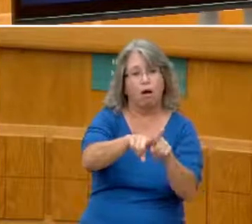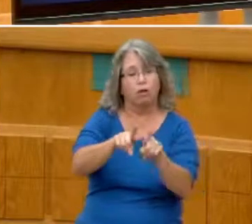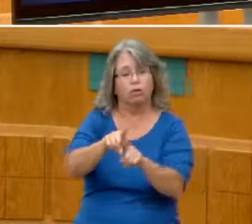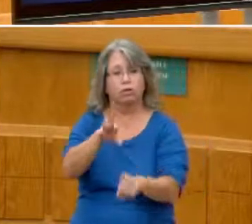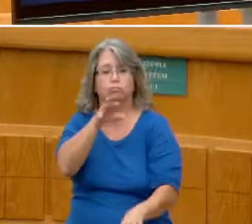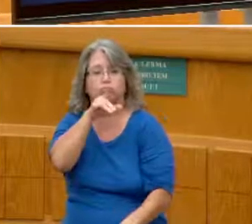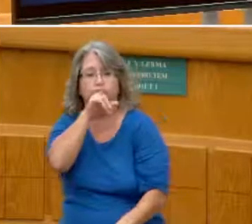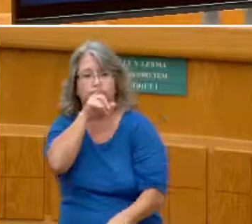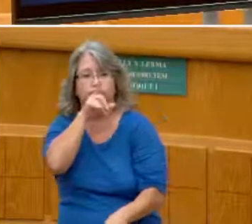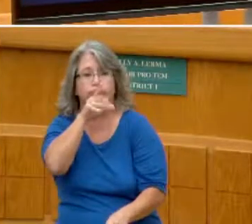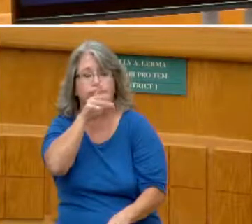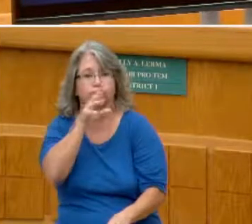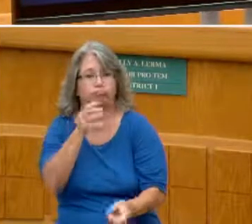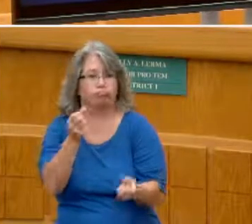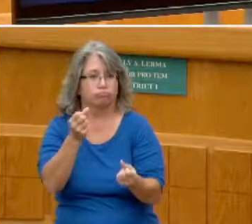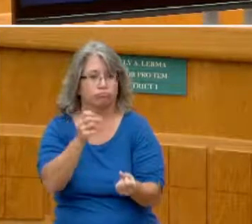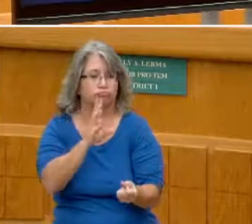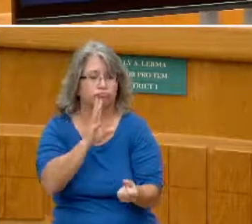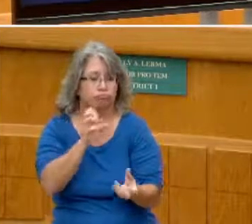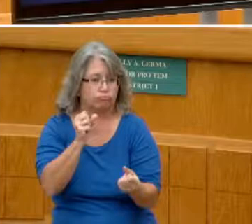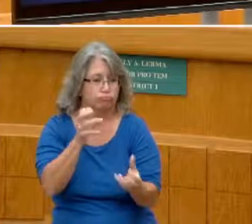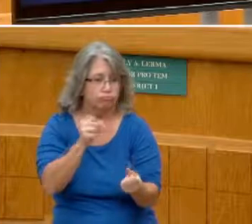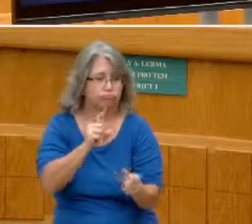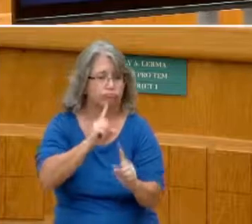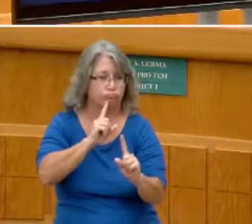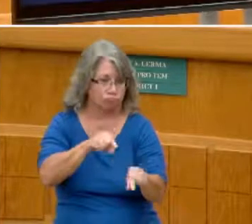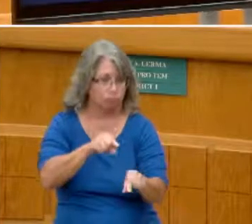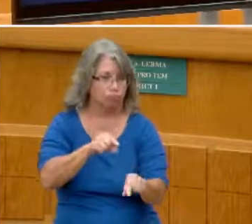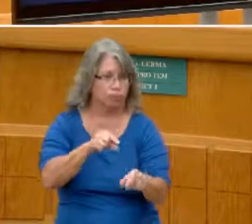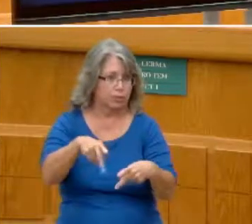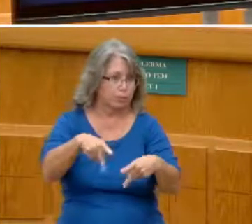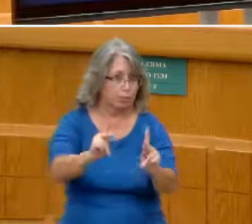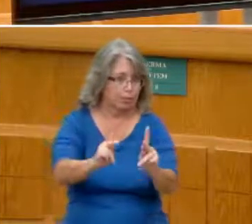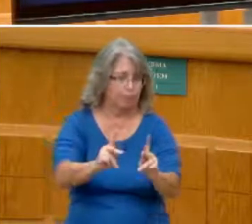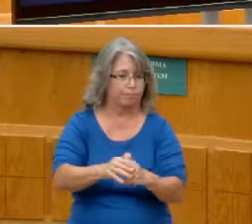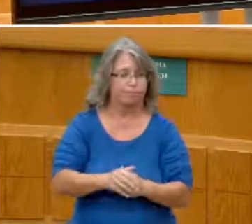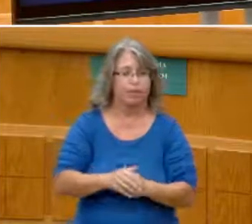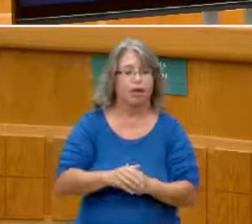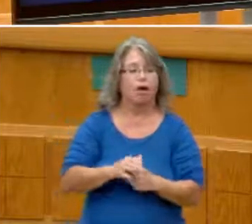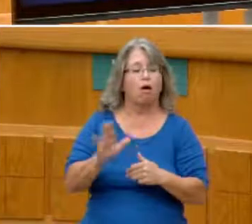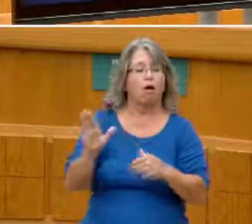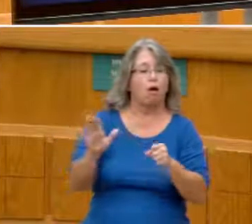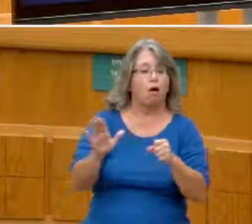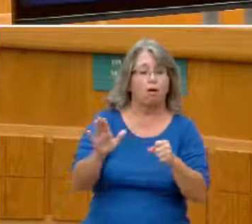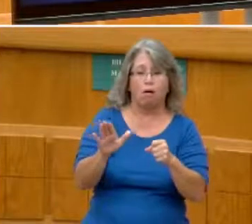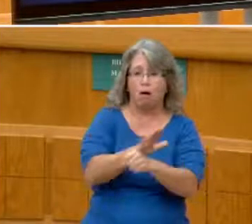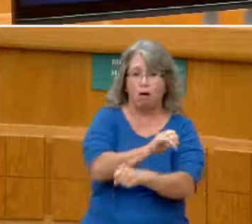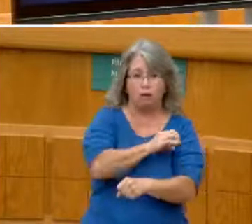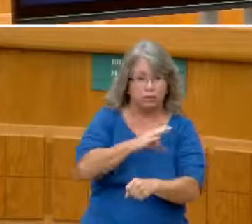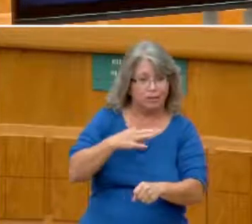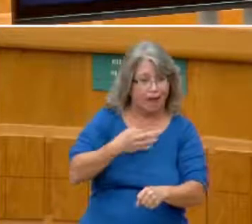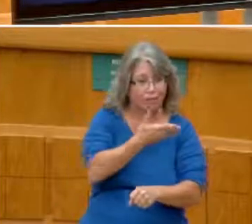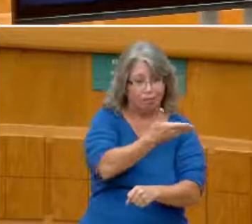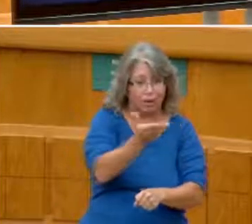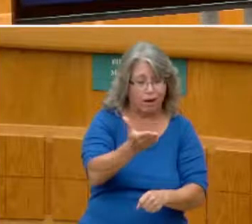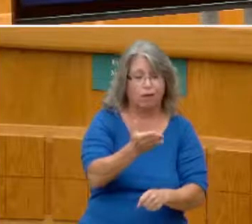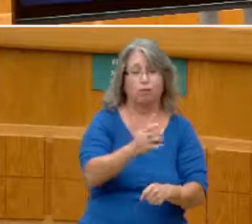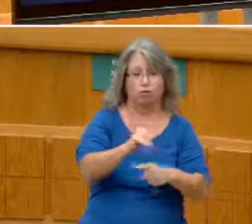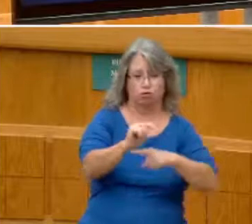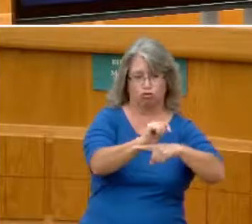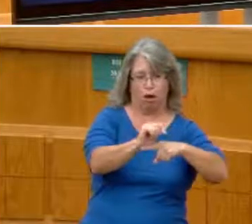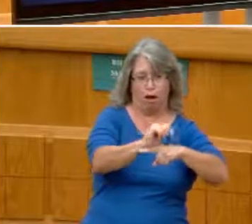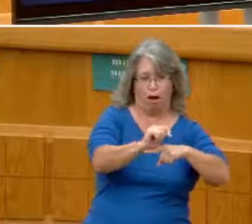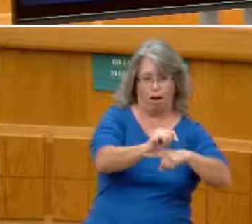district vaccine sites are trained to answer your questions and to help you make informed decisions on